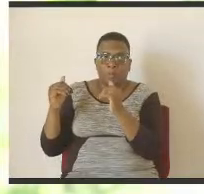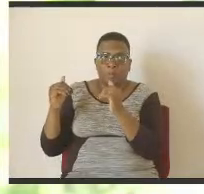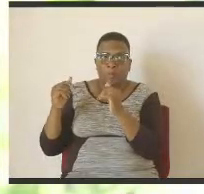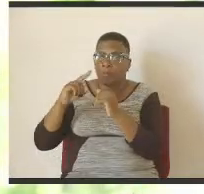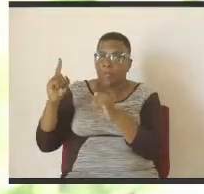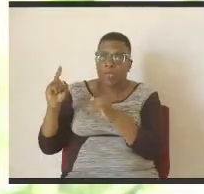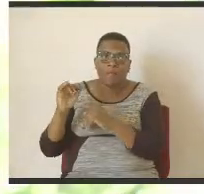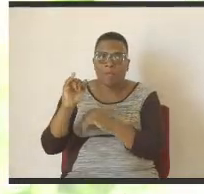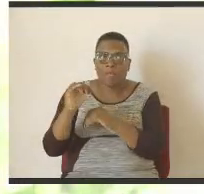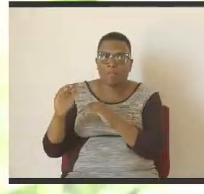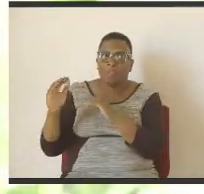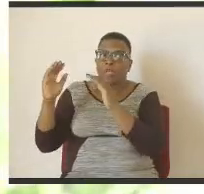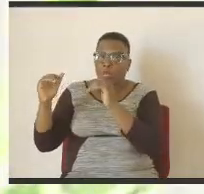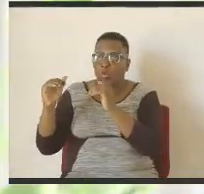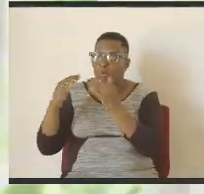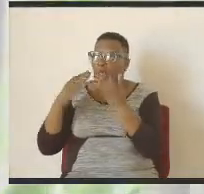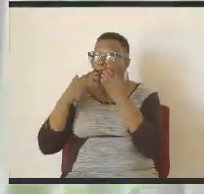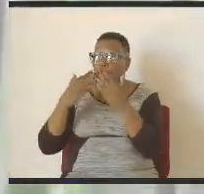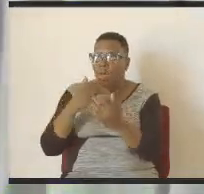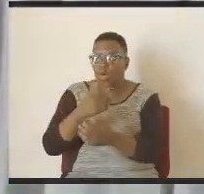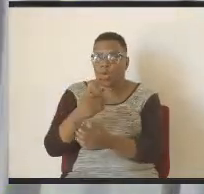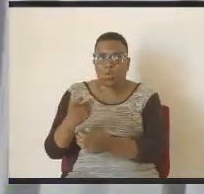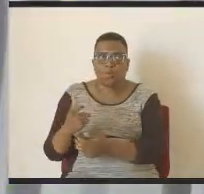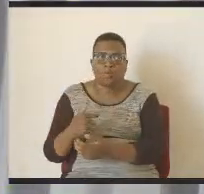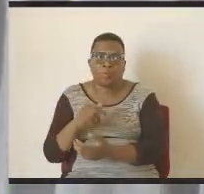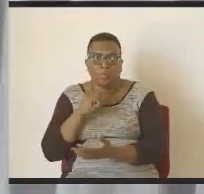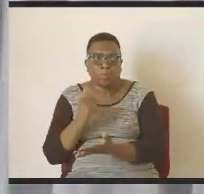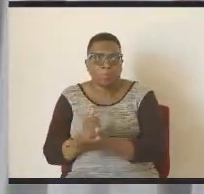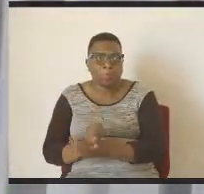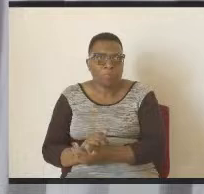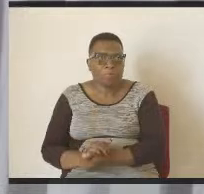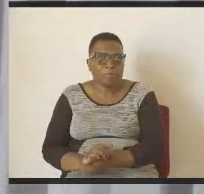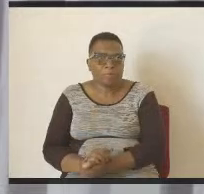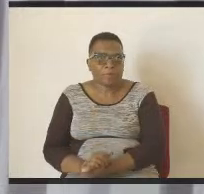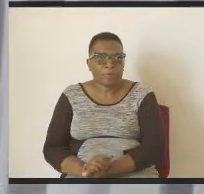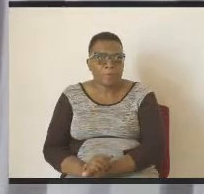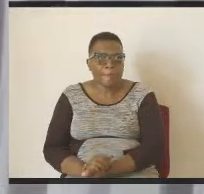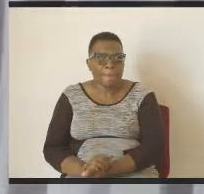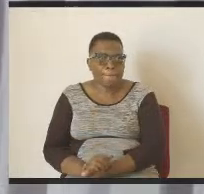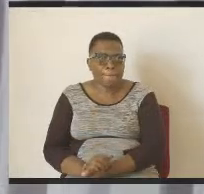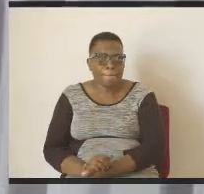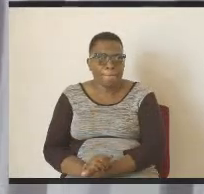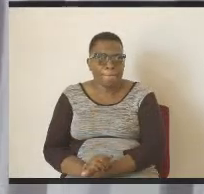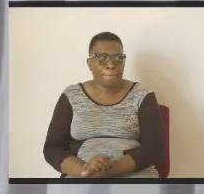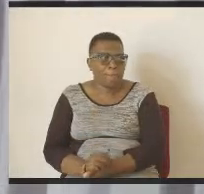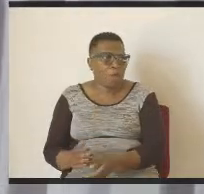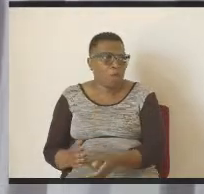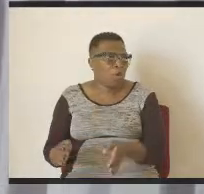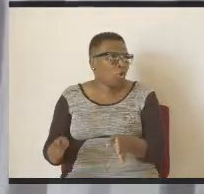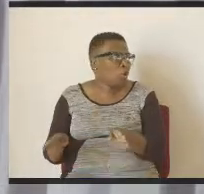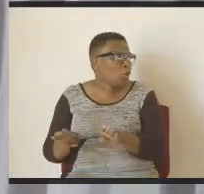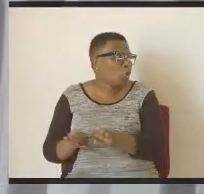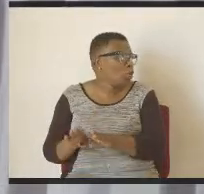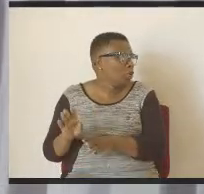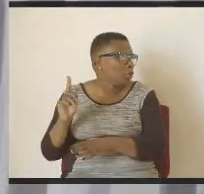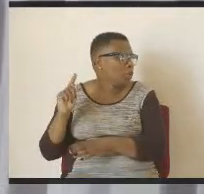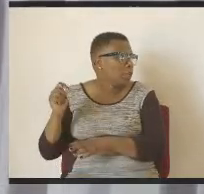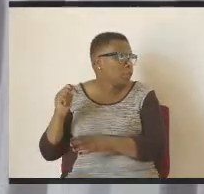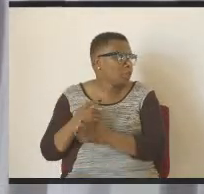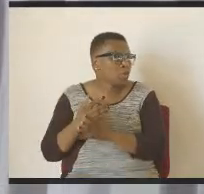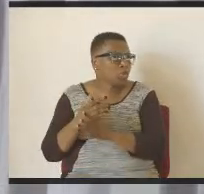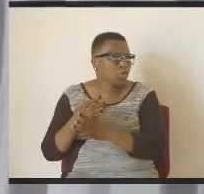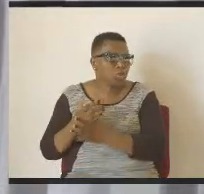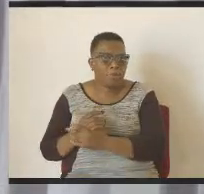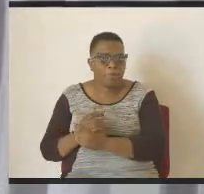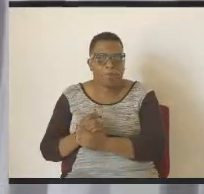everlasting hope. Yes. Thank you. Amen, amen. Thank you for that, sister. And we're going to close off this testimony session. I'm